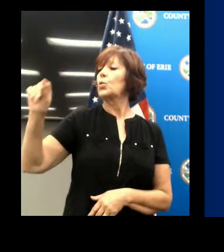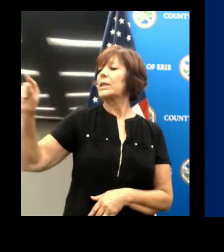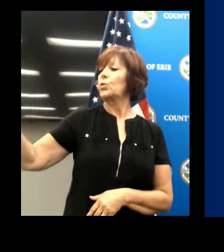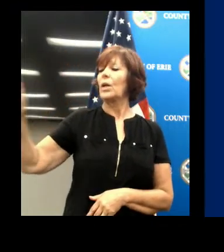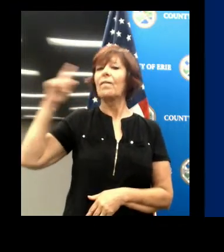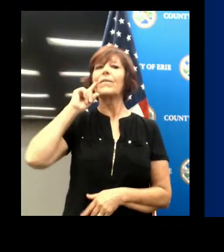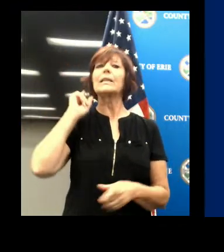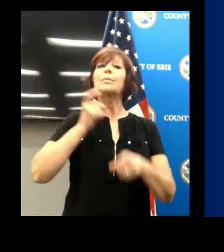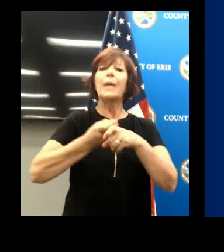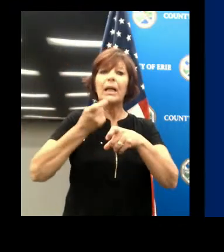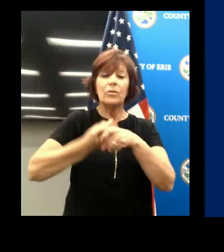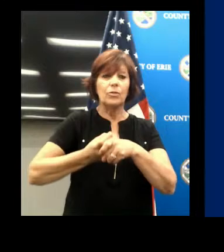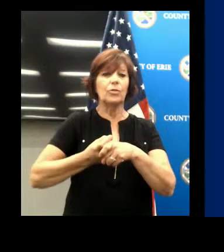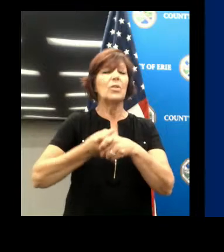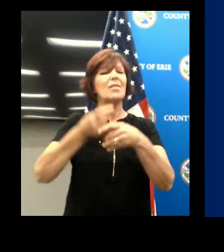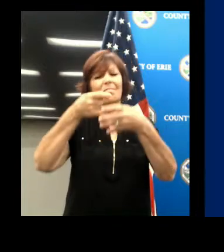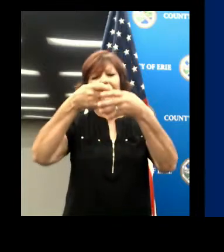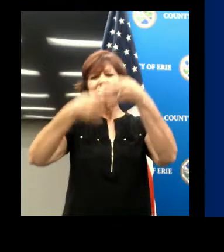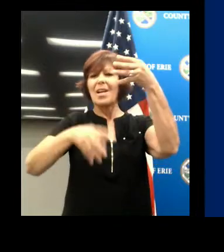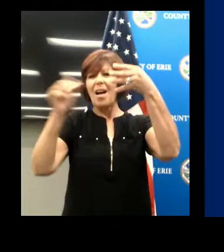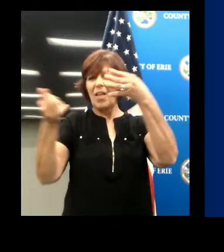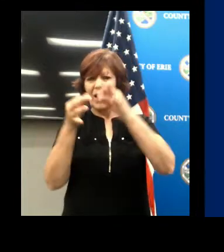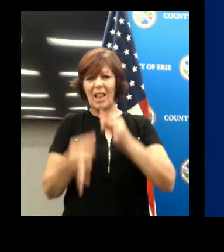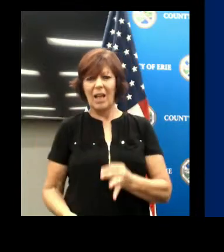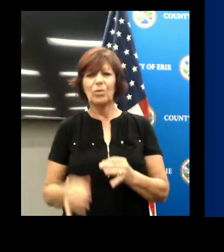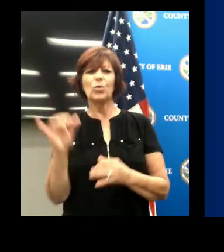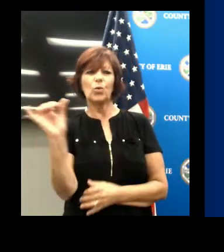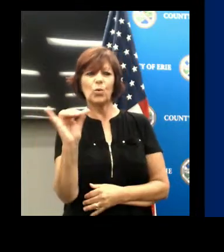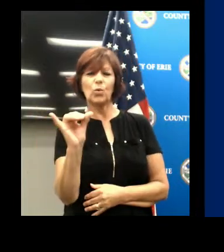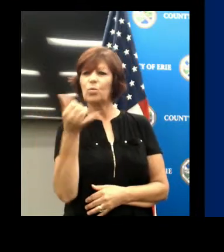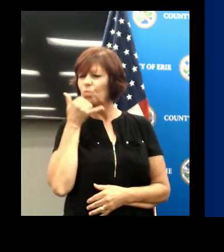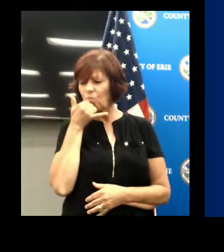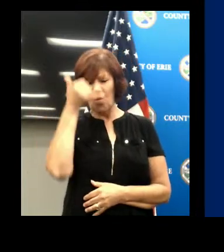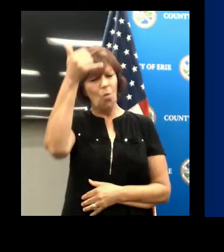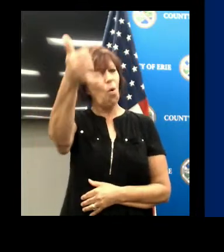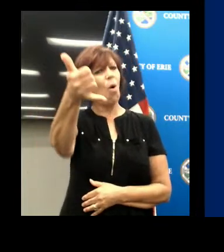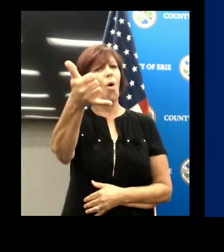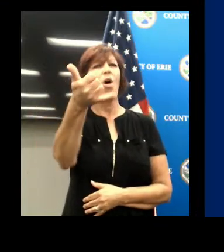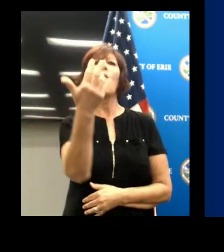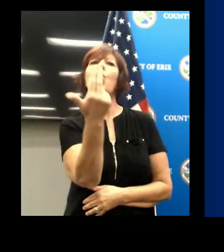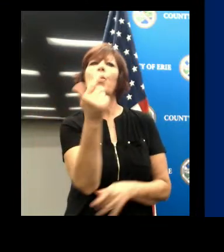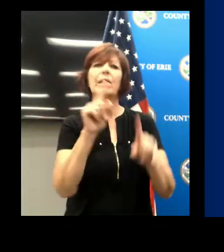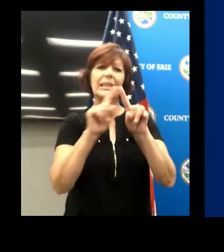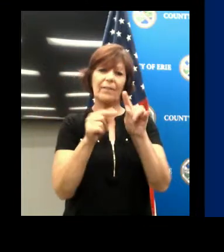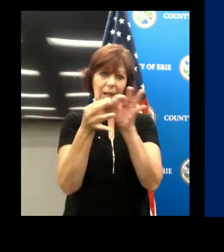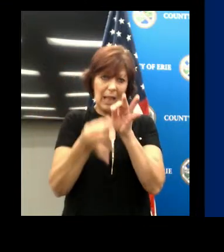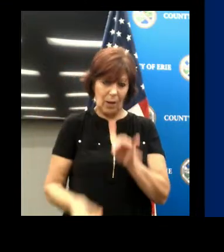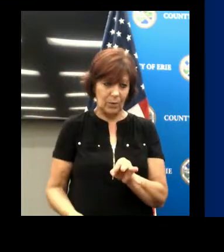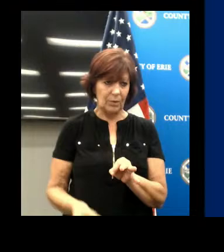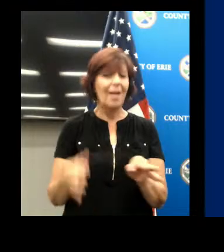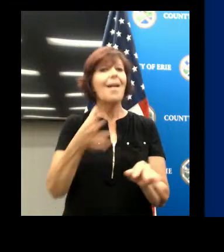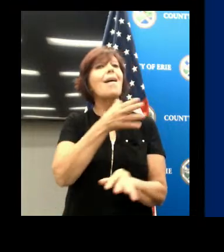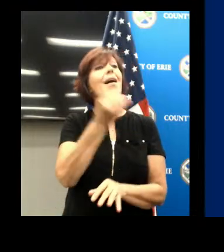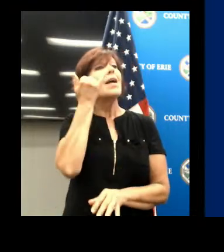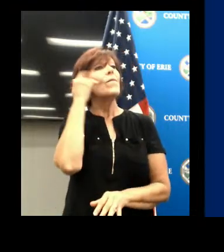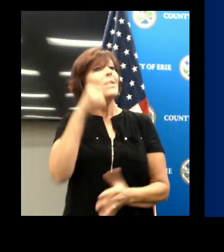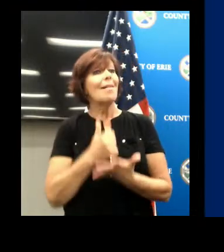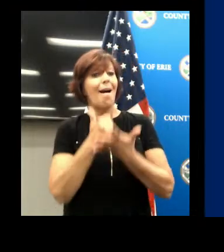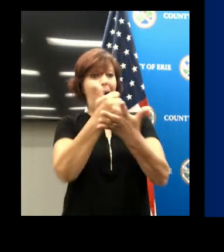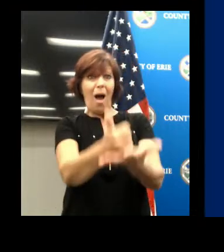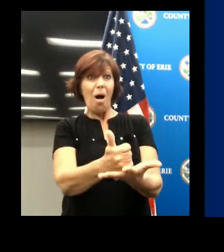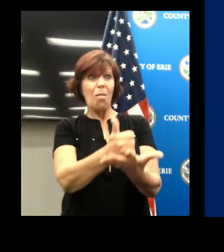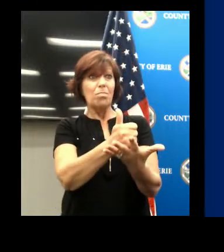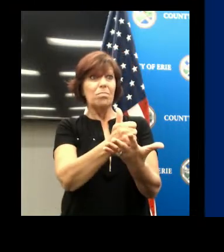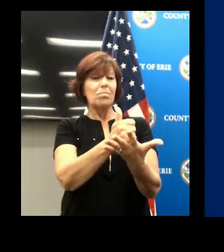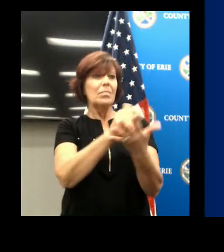1-844-468-2020 for Spanish. And there's other languages that are available toll-free. It's available in 13 languages. And if you need assistance in completing